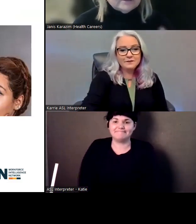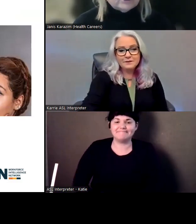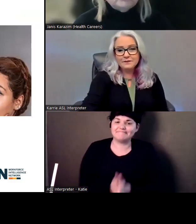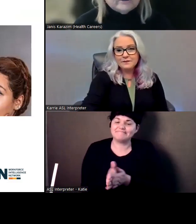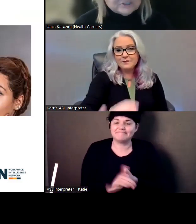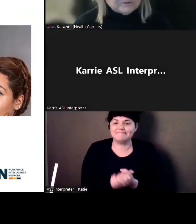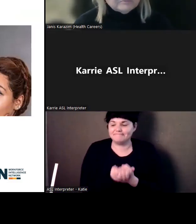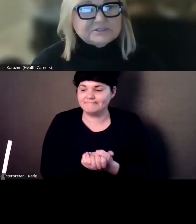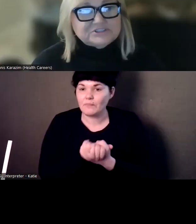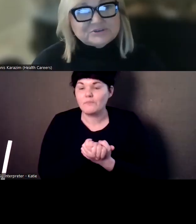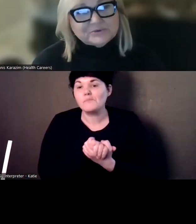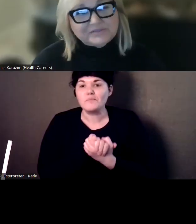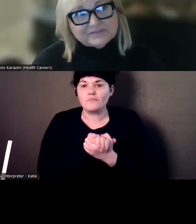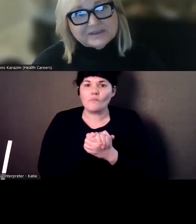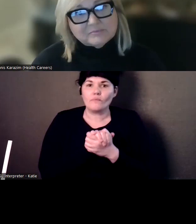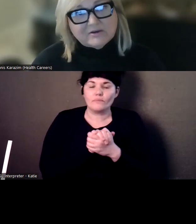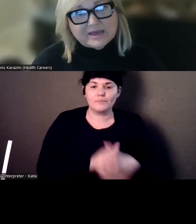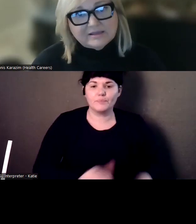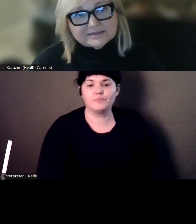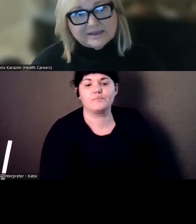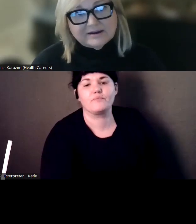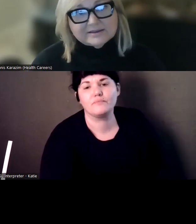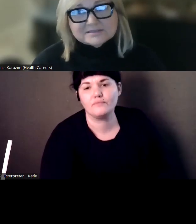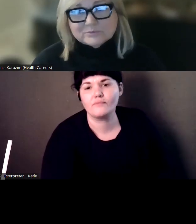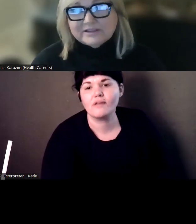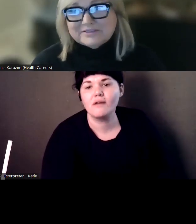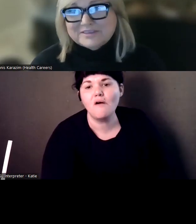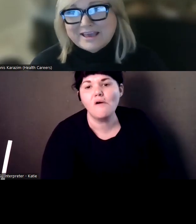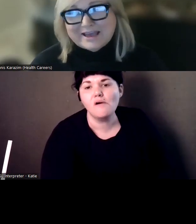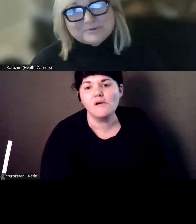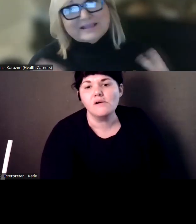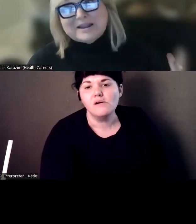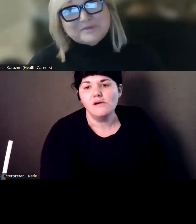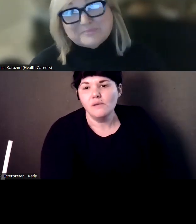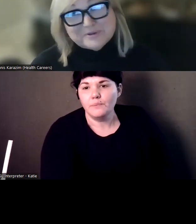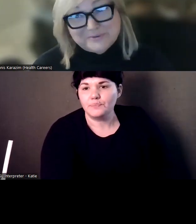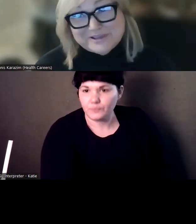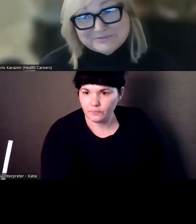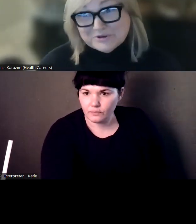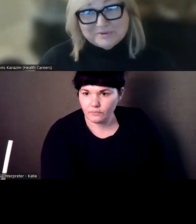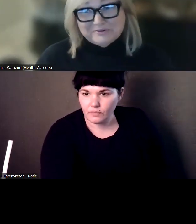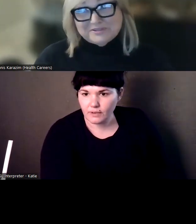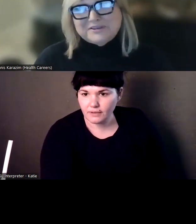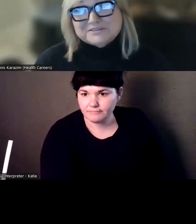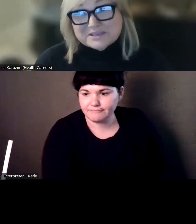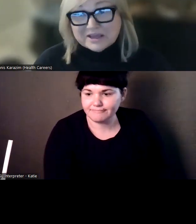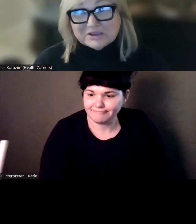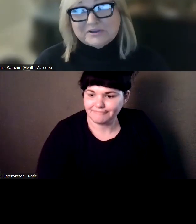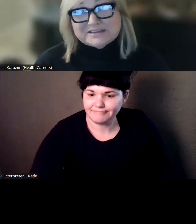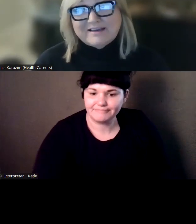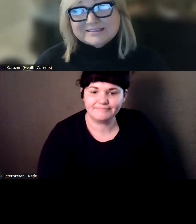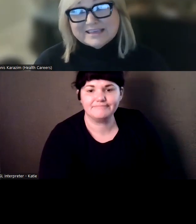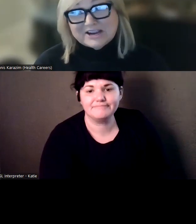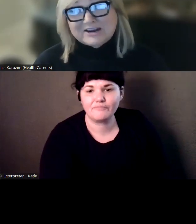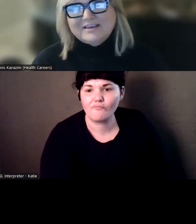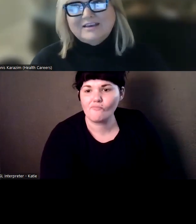I encourage people to do when they think about healthcare is really, a lot of people have told me over the years they want to go